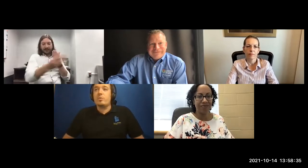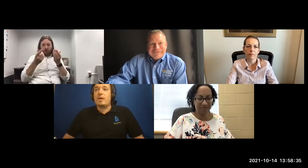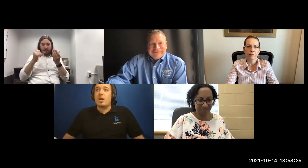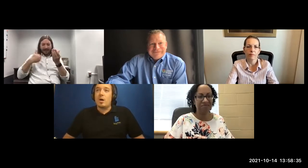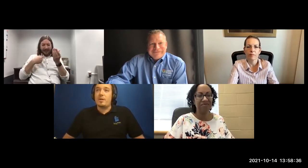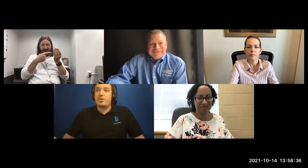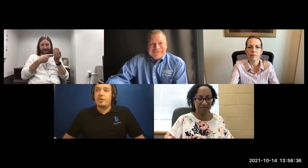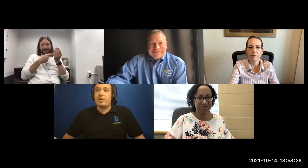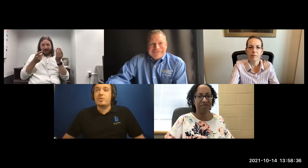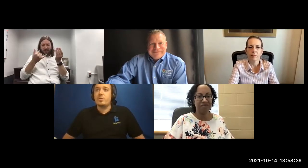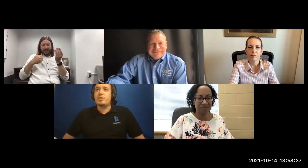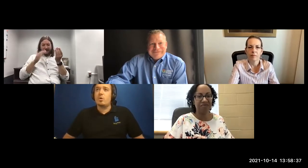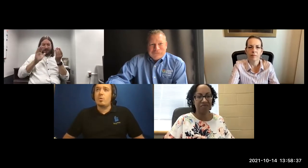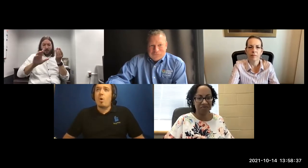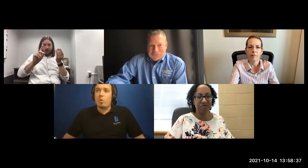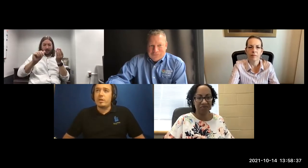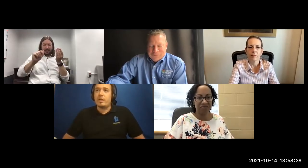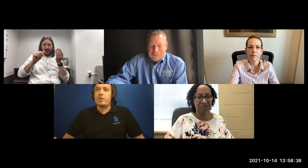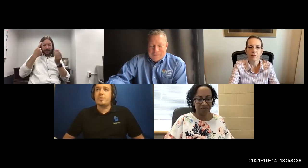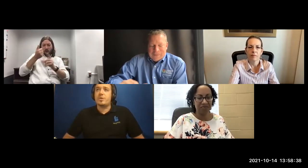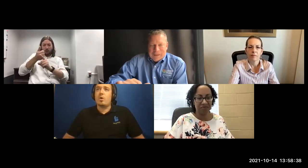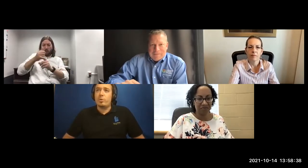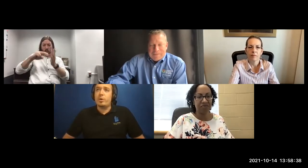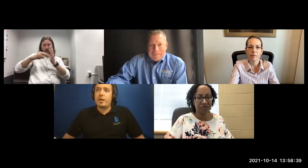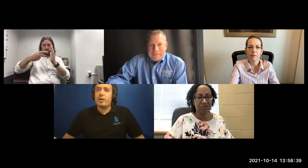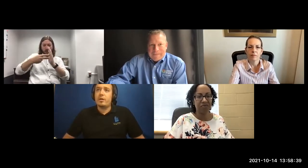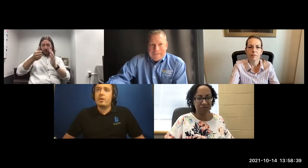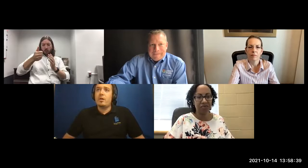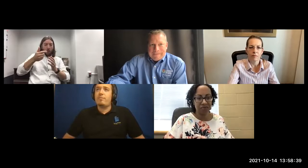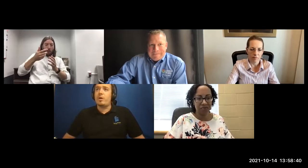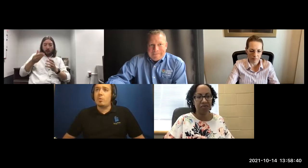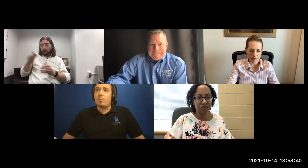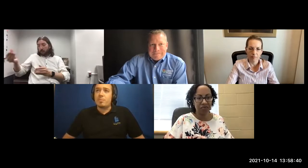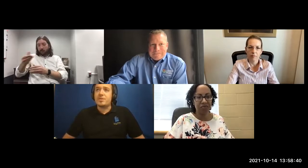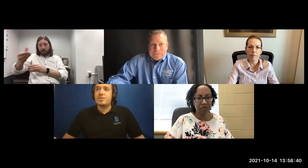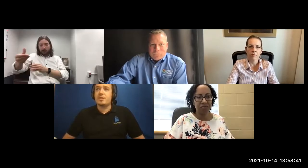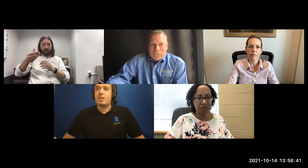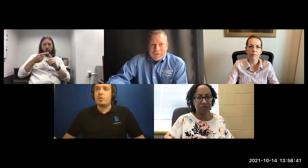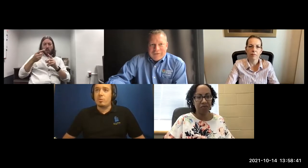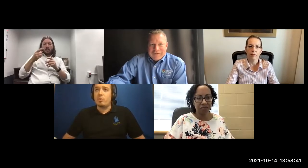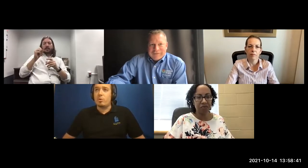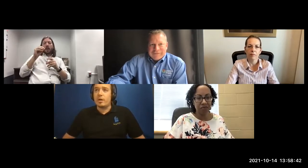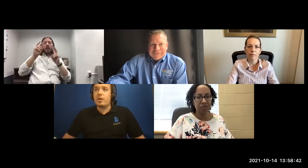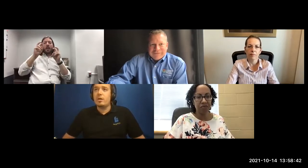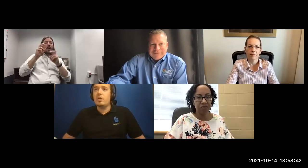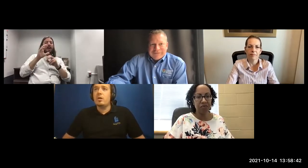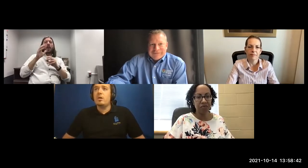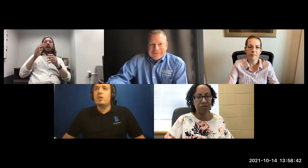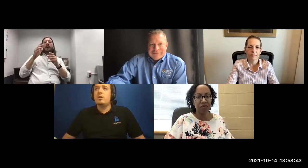to anyone. You would make a copy and share that. So you would still hold the data, you'd still own your data for your own purposes and your own